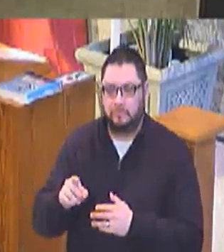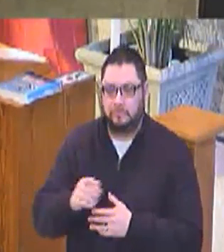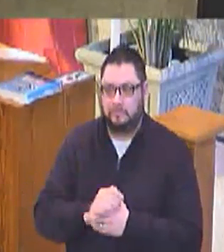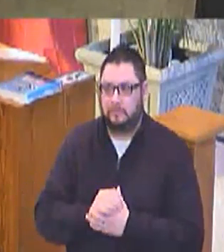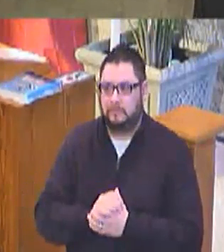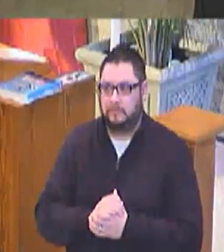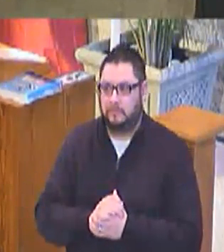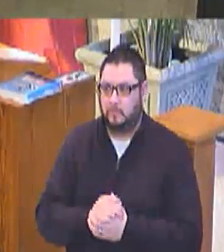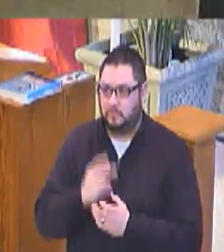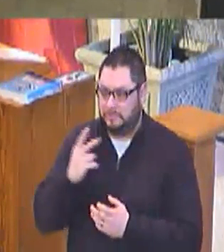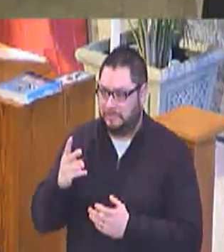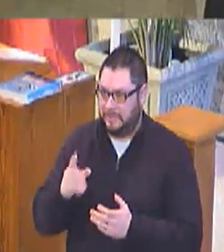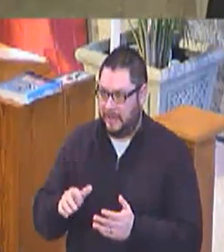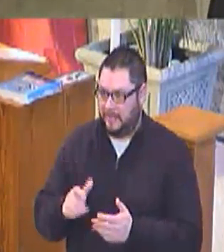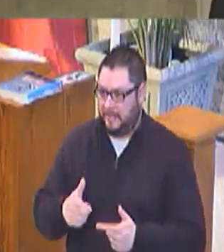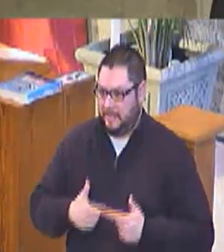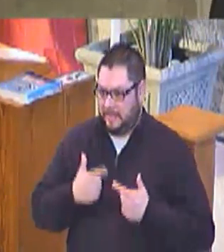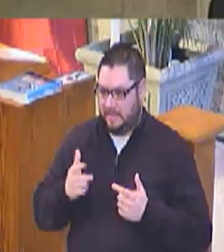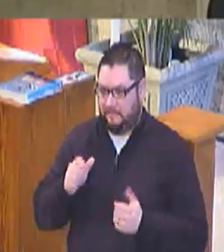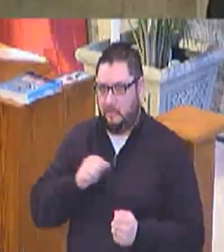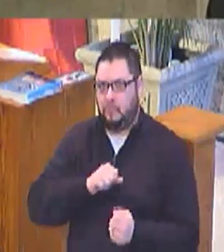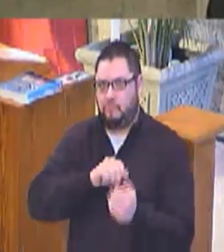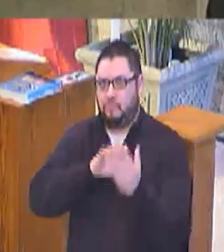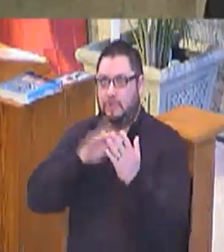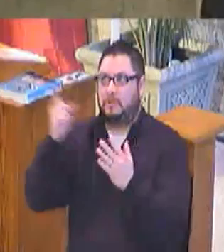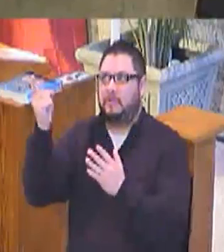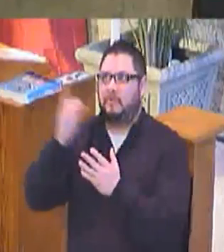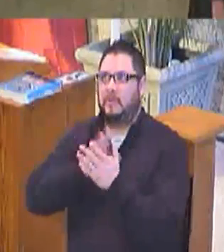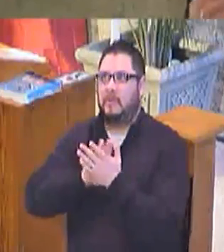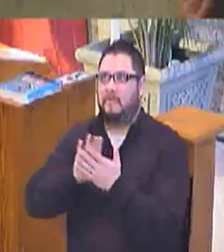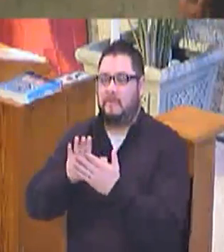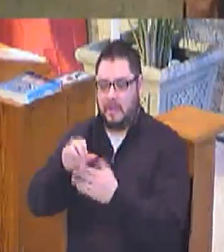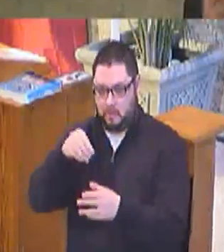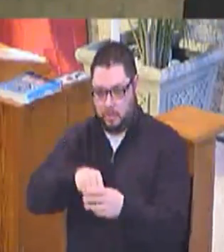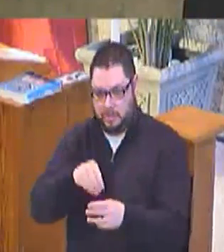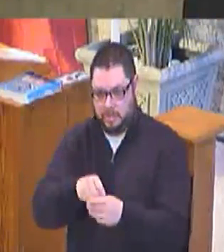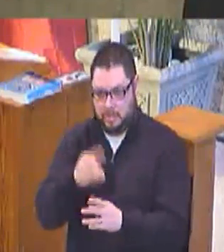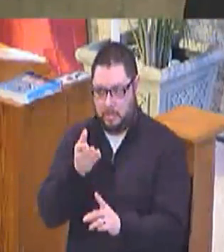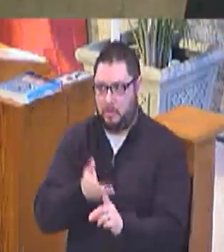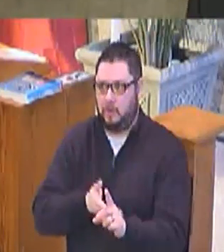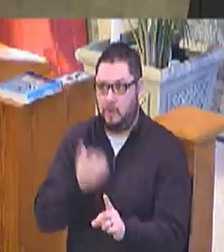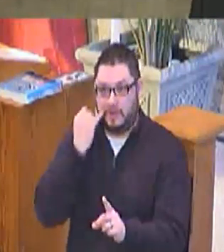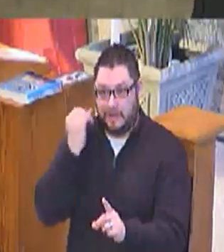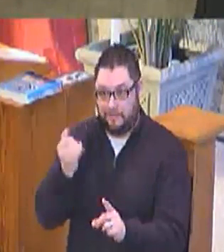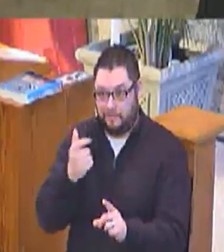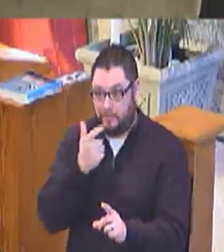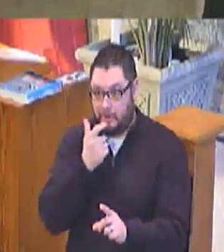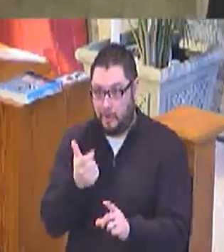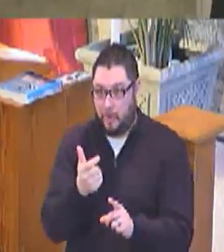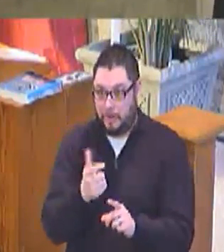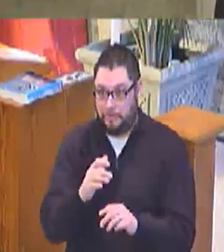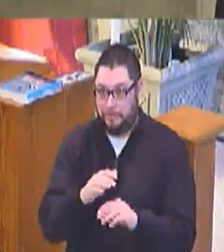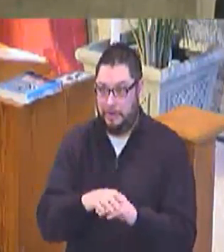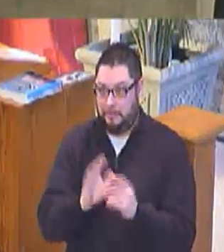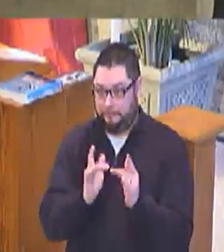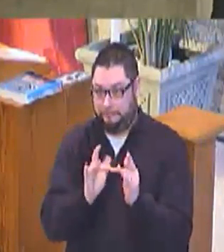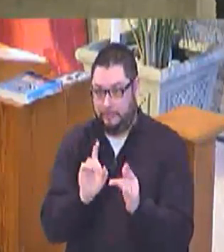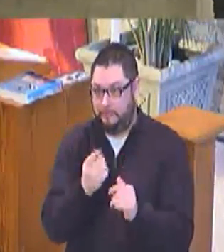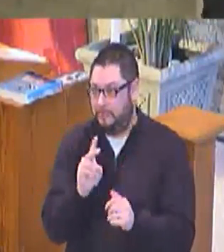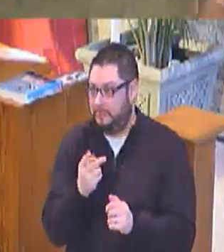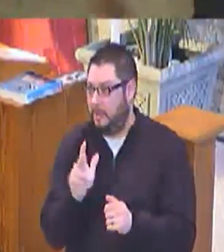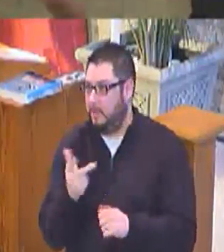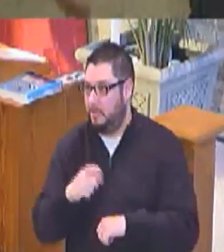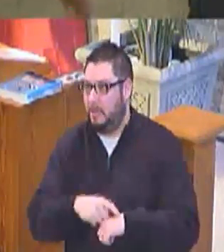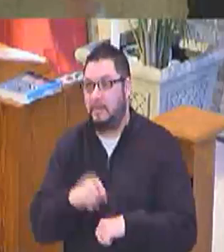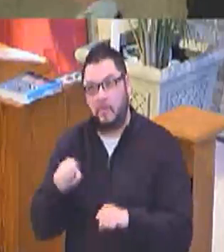behold the living presence of the divine within you. And again, we welcome those that are streaming us for the first, second, or third time. Can